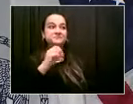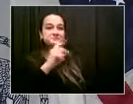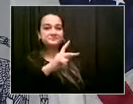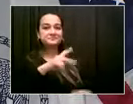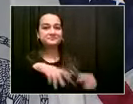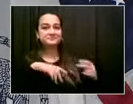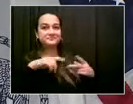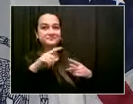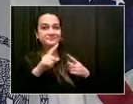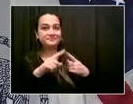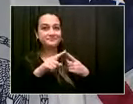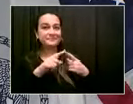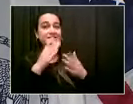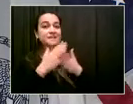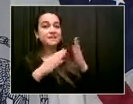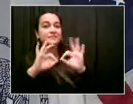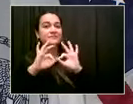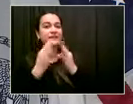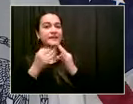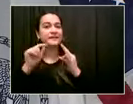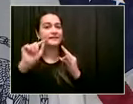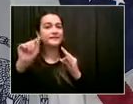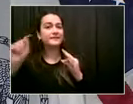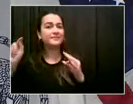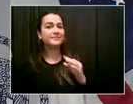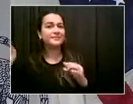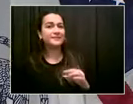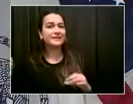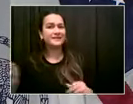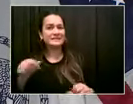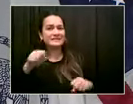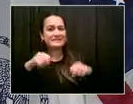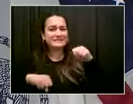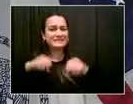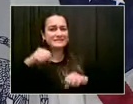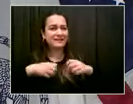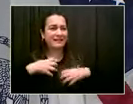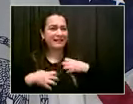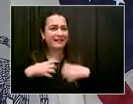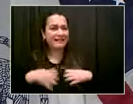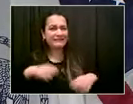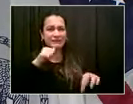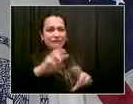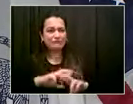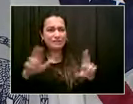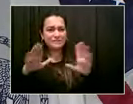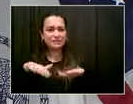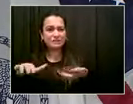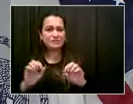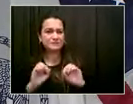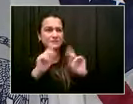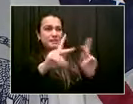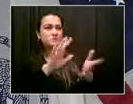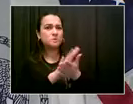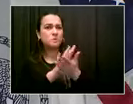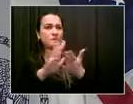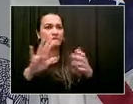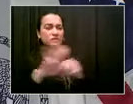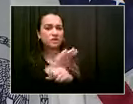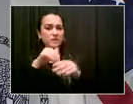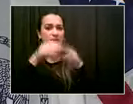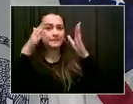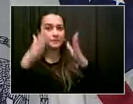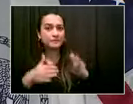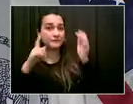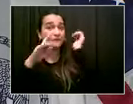if they still don't feel safe in September? Emma, I want to really say, and I'm a parent, and, you know, it's the thing I feel most